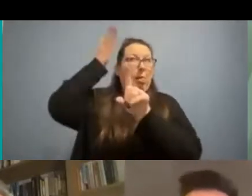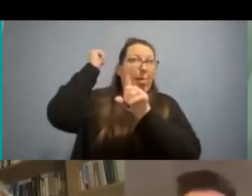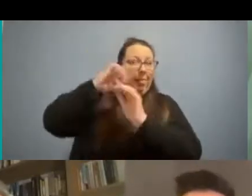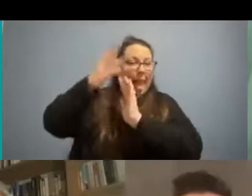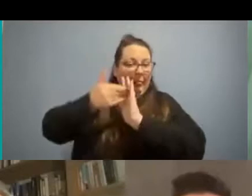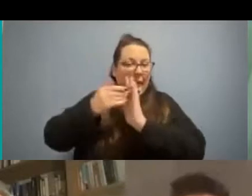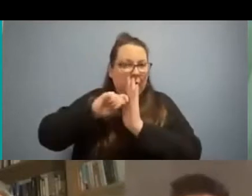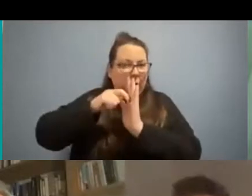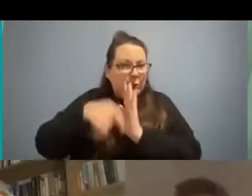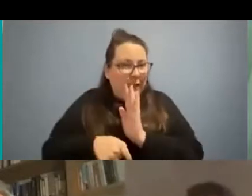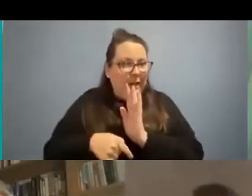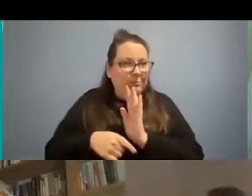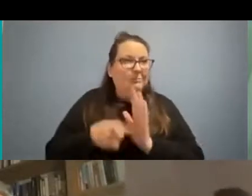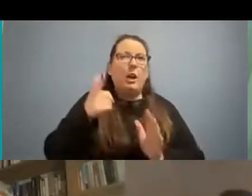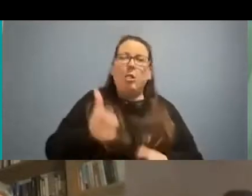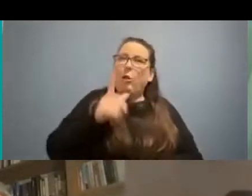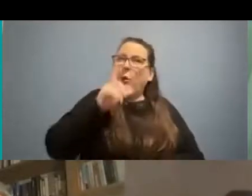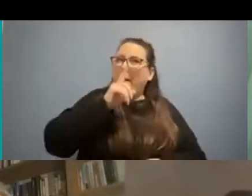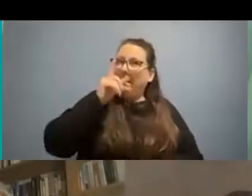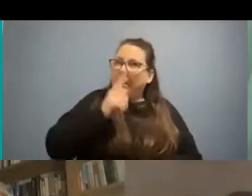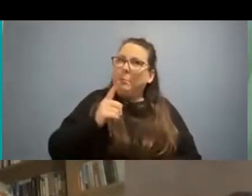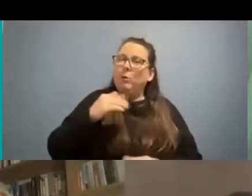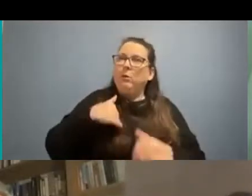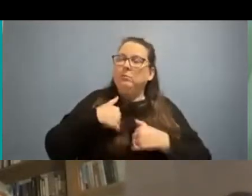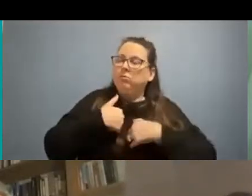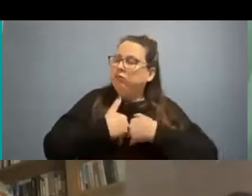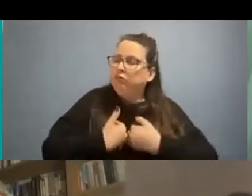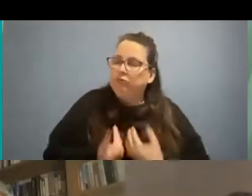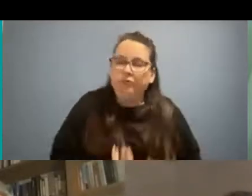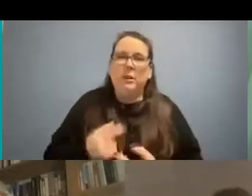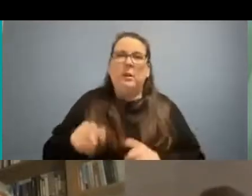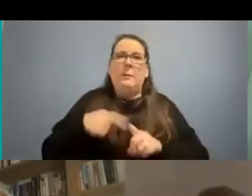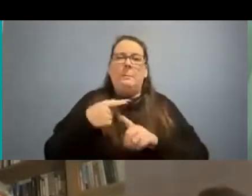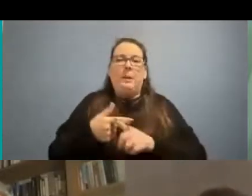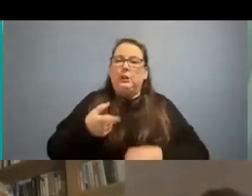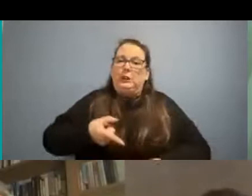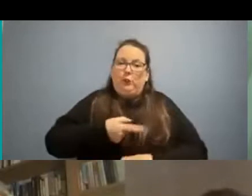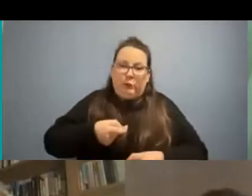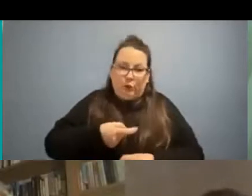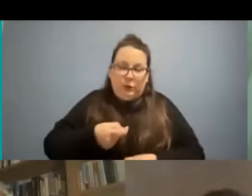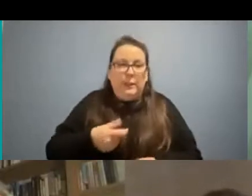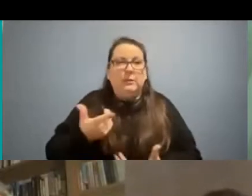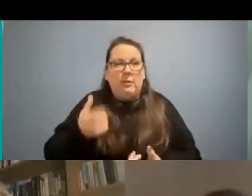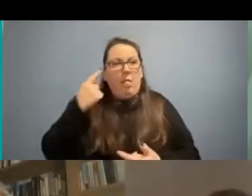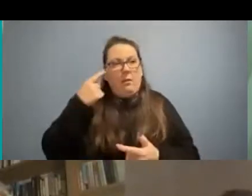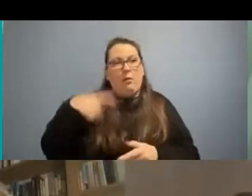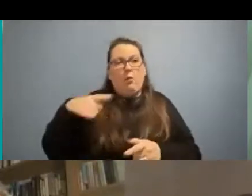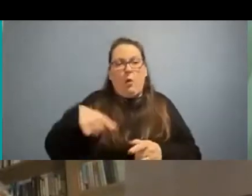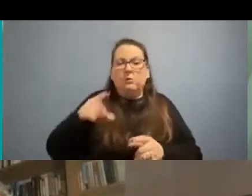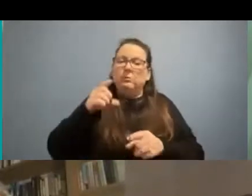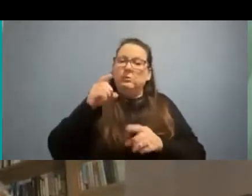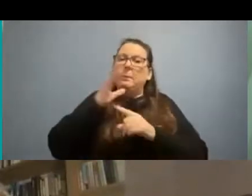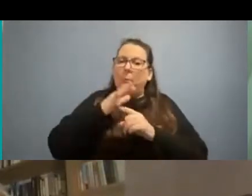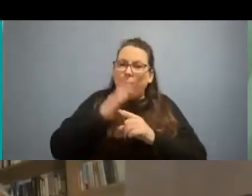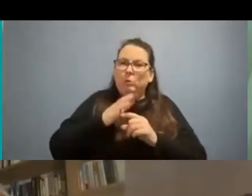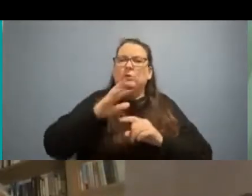exhausted and frustrated. And that's why I think it's important to come together in this forum to get some more information from